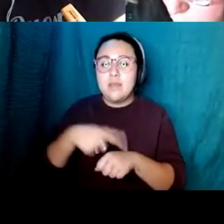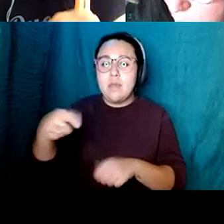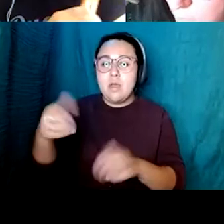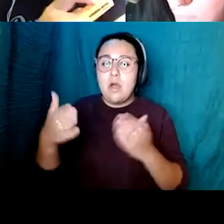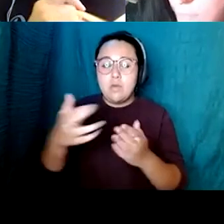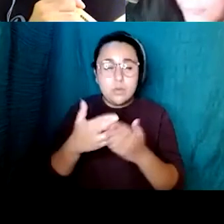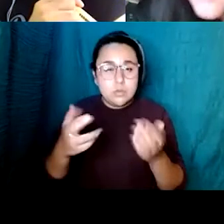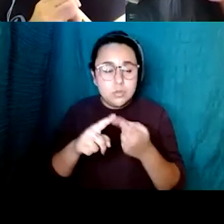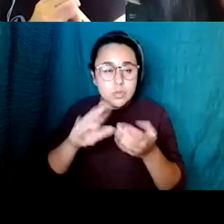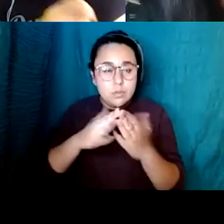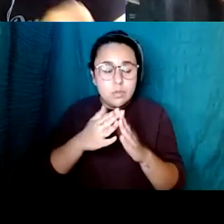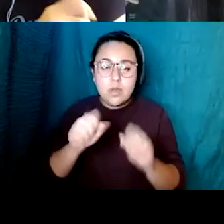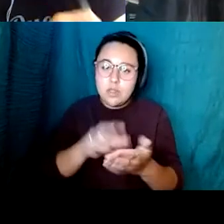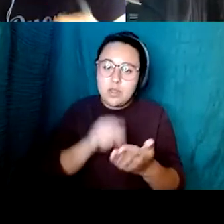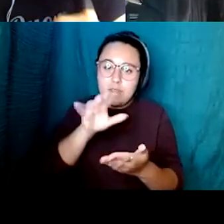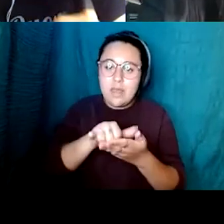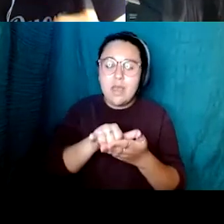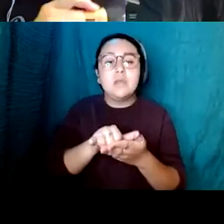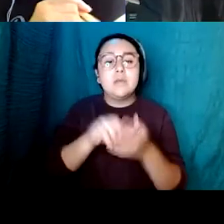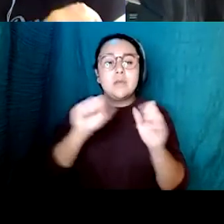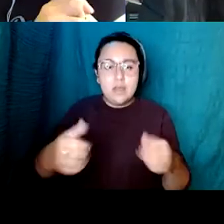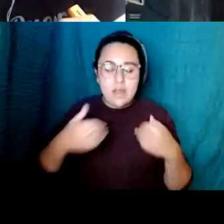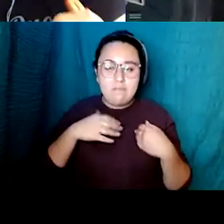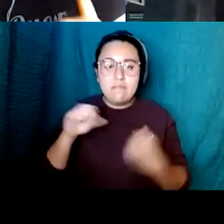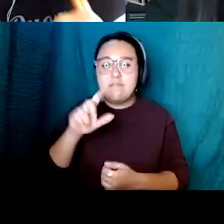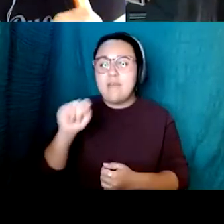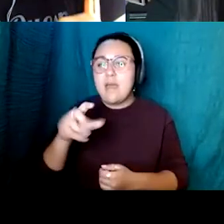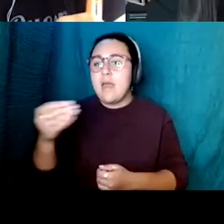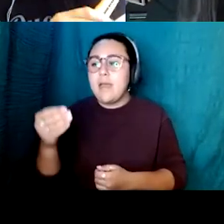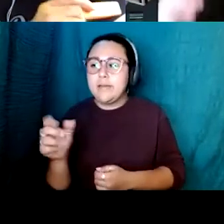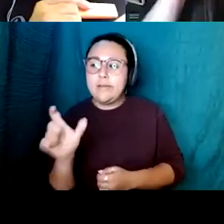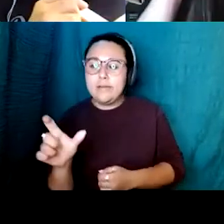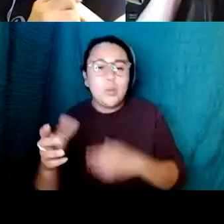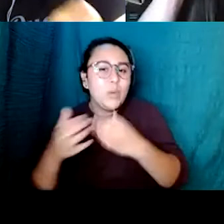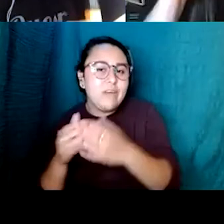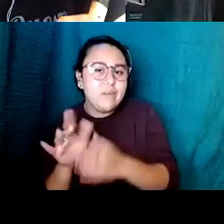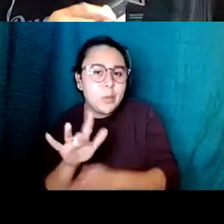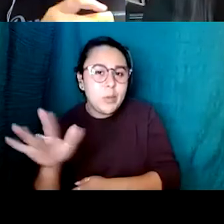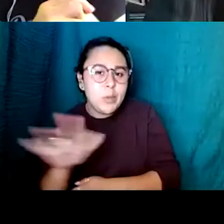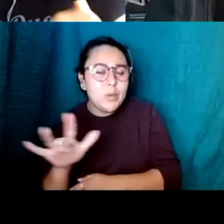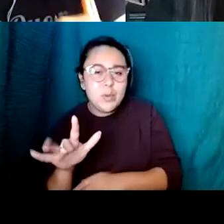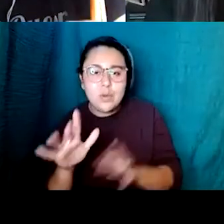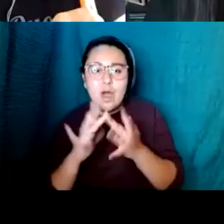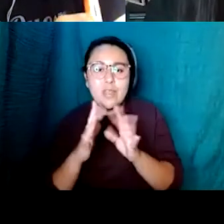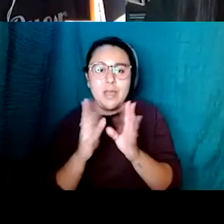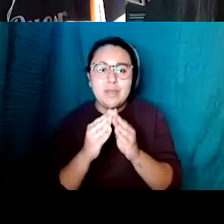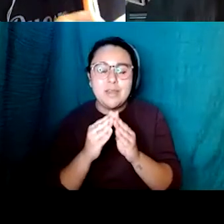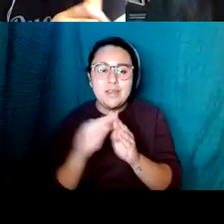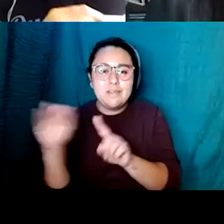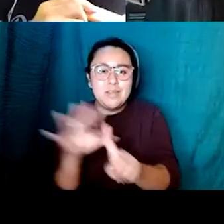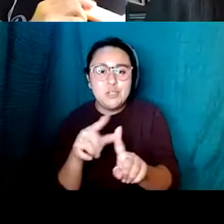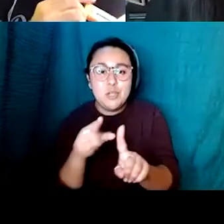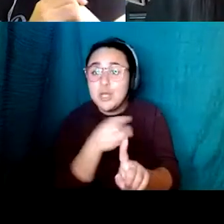community, you can learn those things. And then we can be having a fat and whatever webinar featuring you.